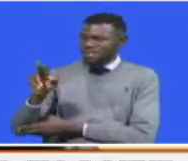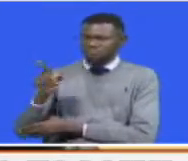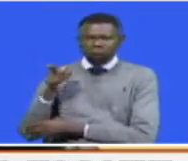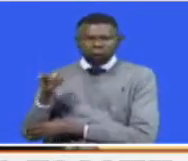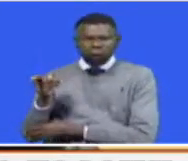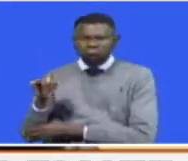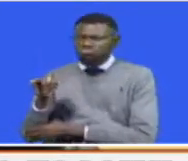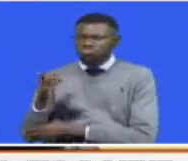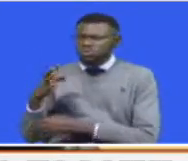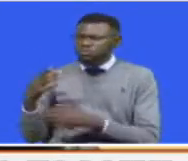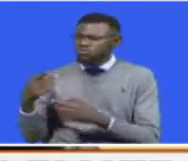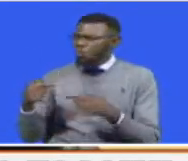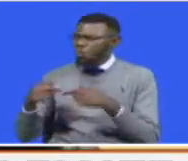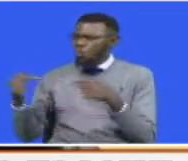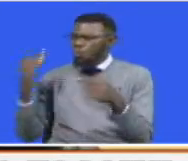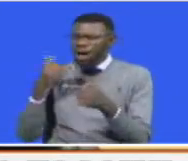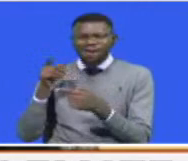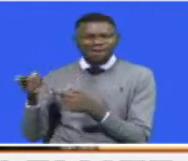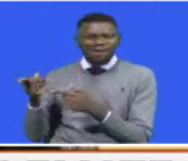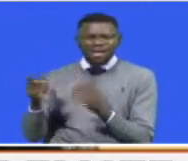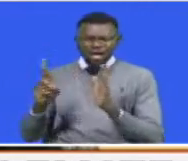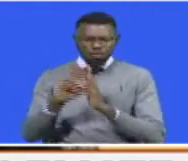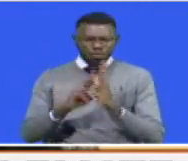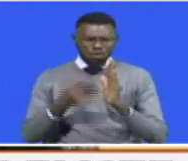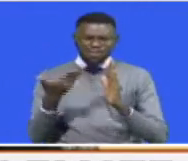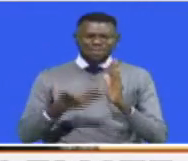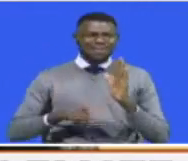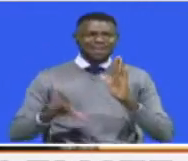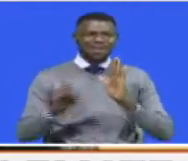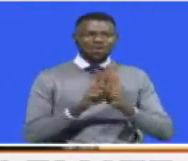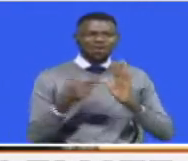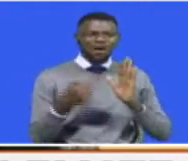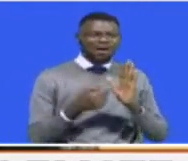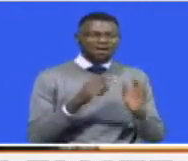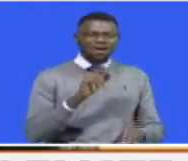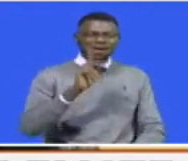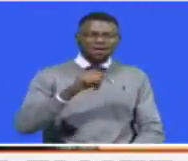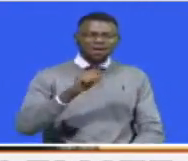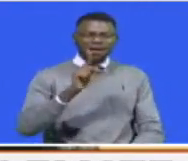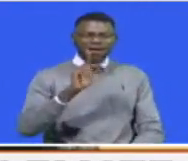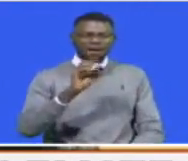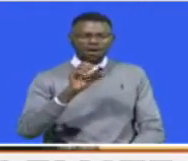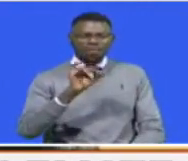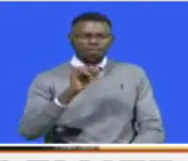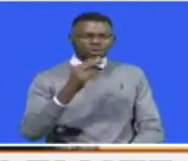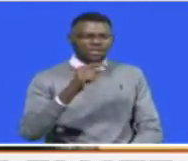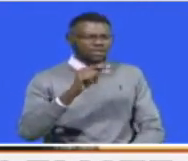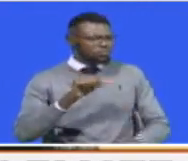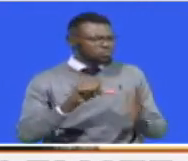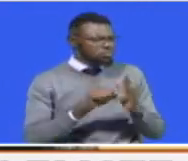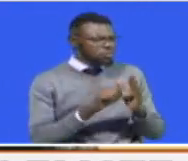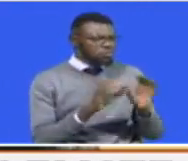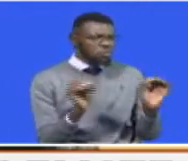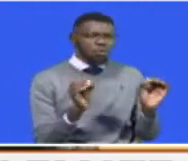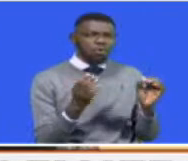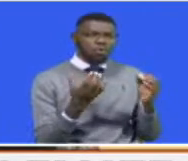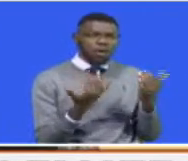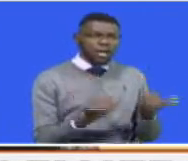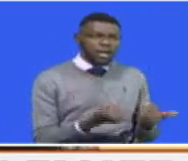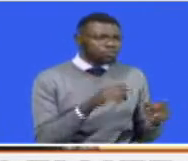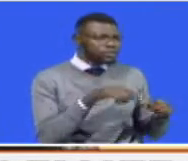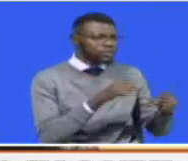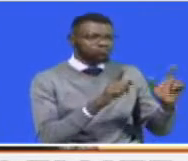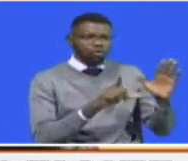The objection to Honorable Kosing is an issue of convenience. So far, there's no issue of principle that they have